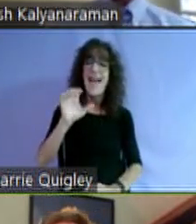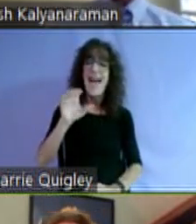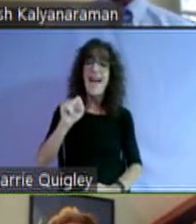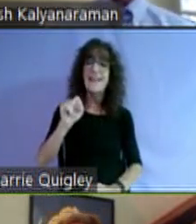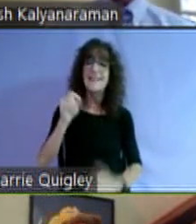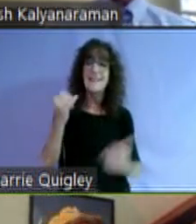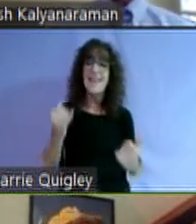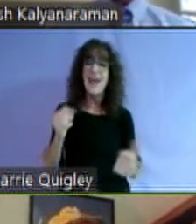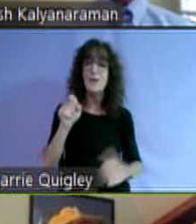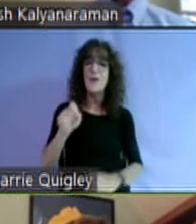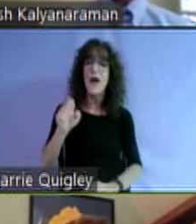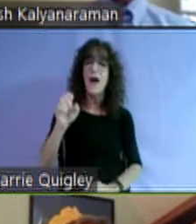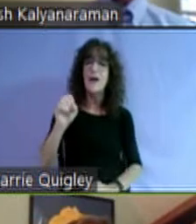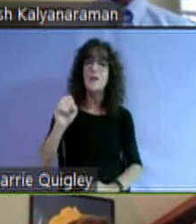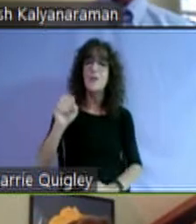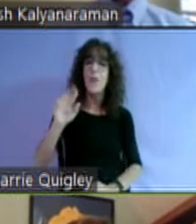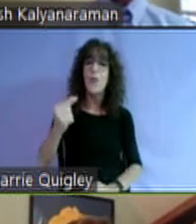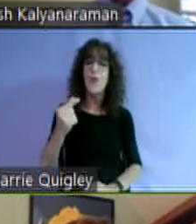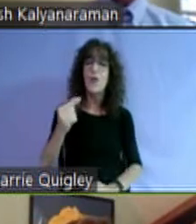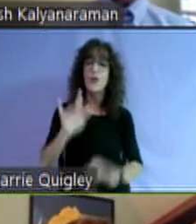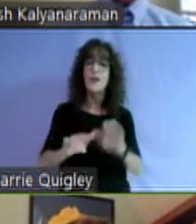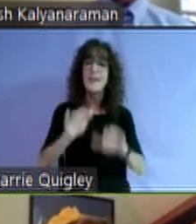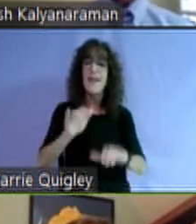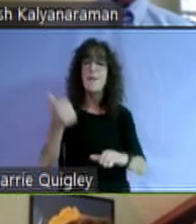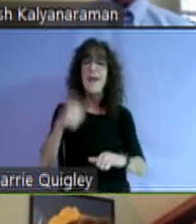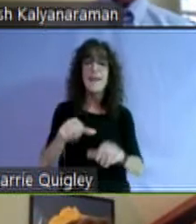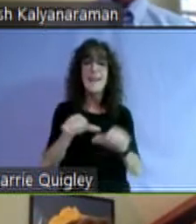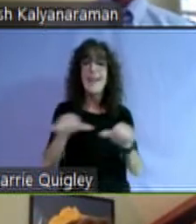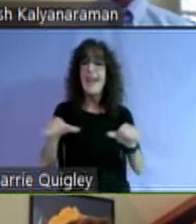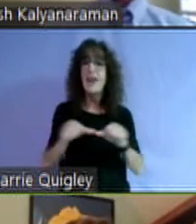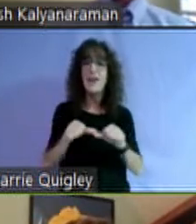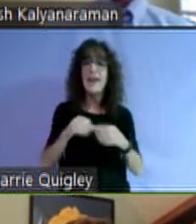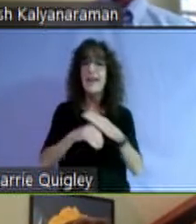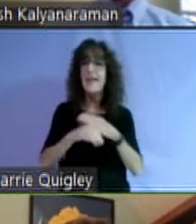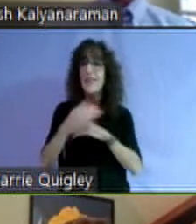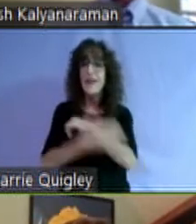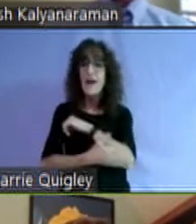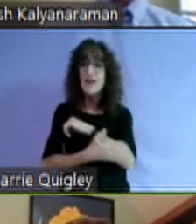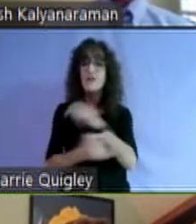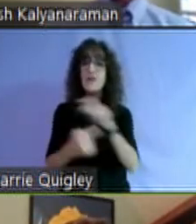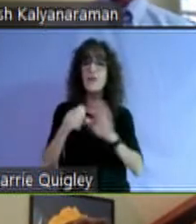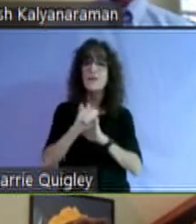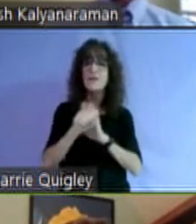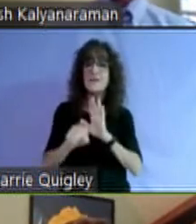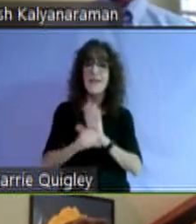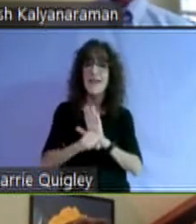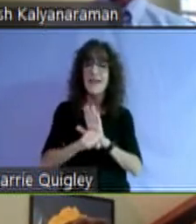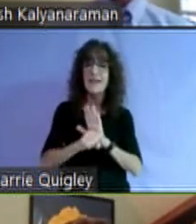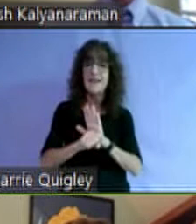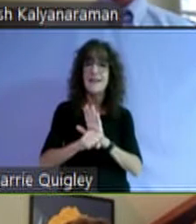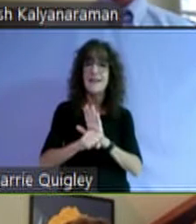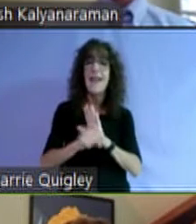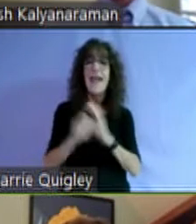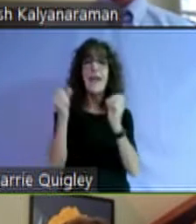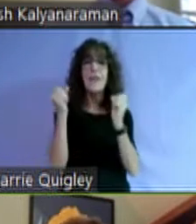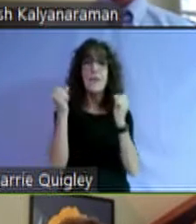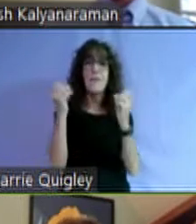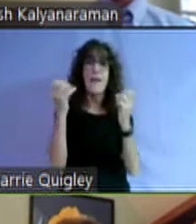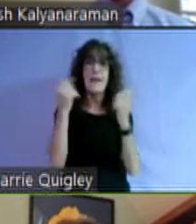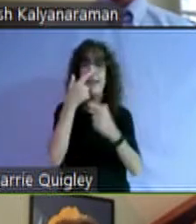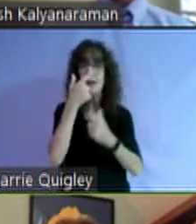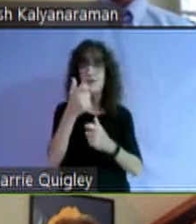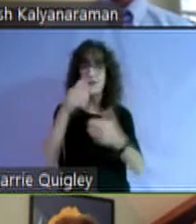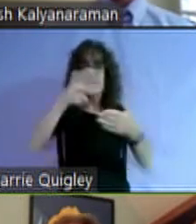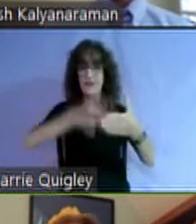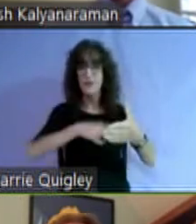covidactnow.org. And you can type in any jurisdiction in the country or a state. And there are a number of really interesting charts